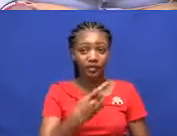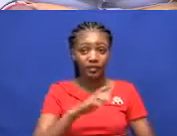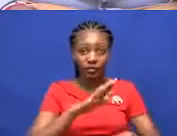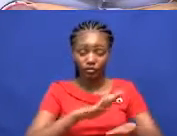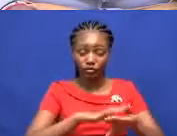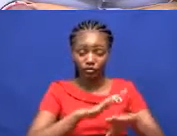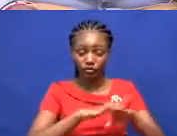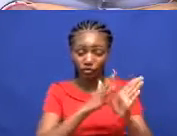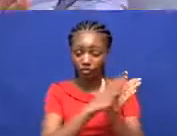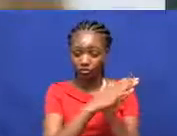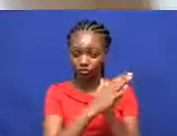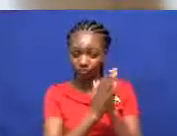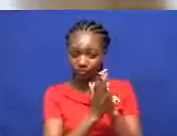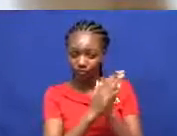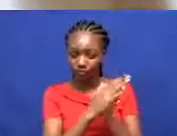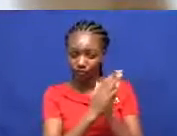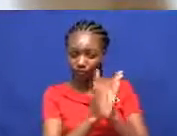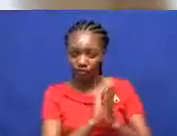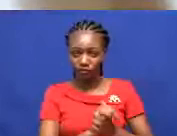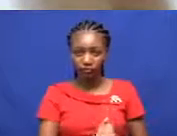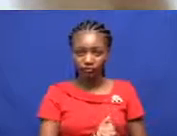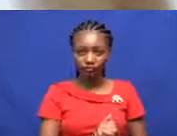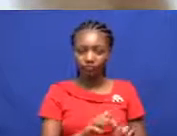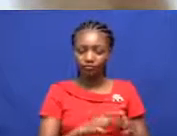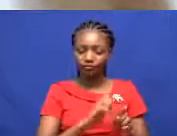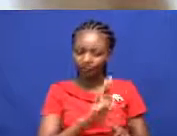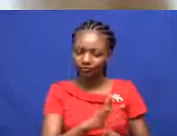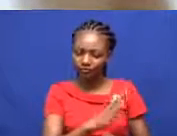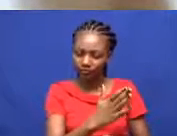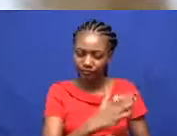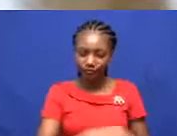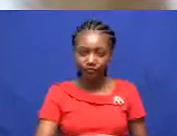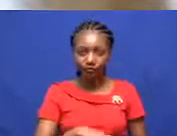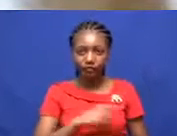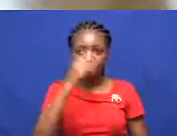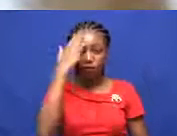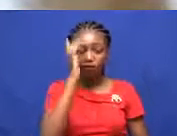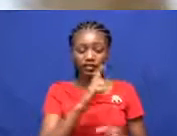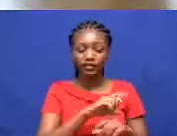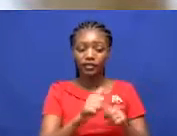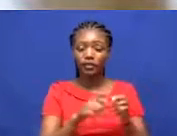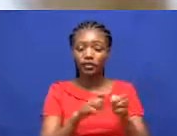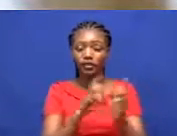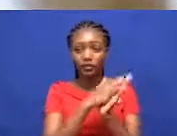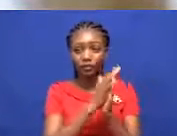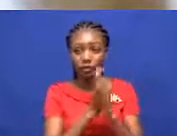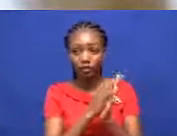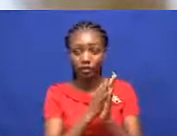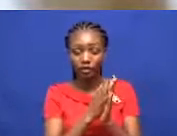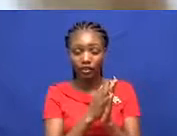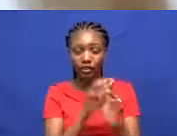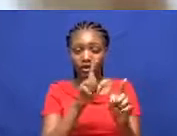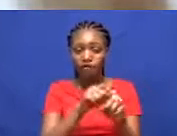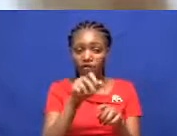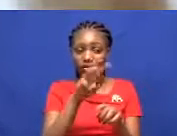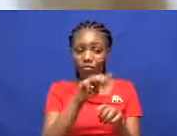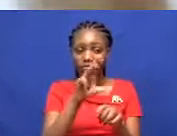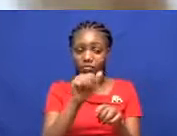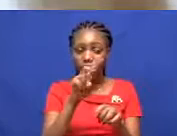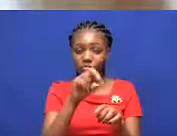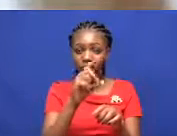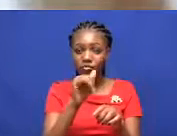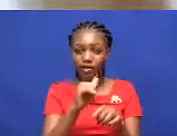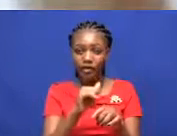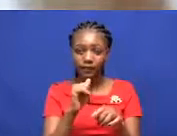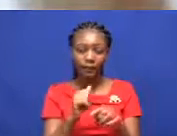inspiring. I think we saw a similar story by Mwangi back a few weeks ago, where Mwangi did a